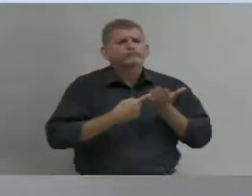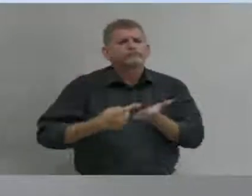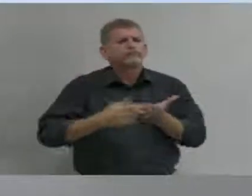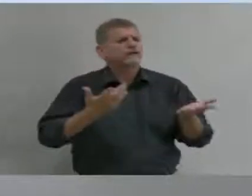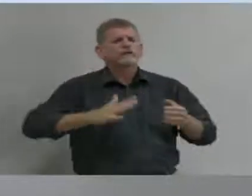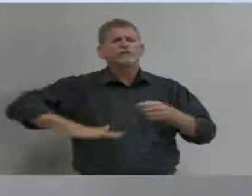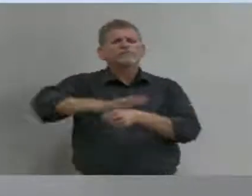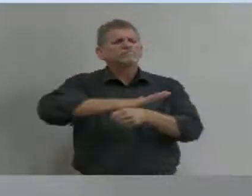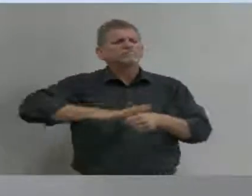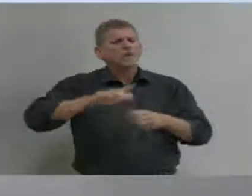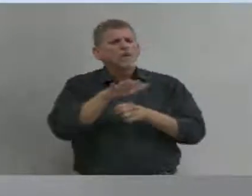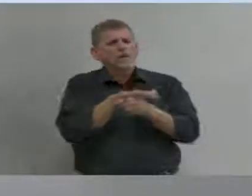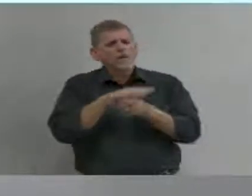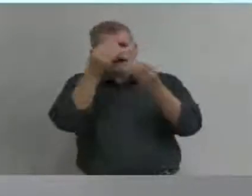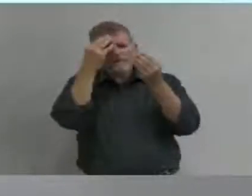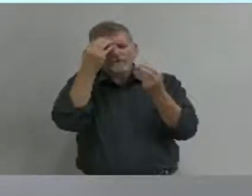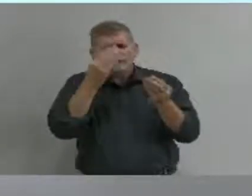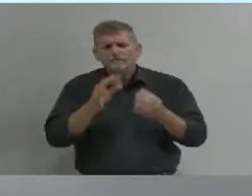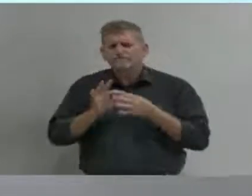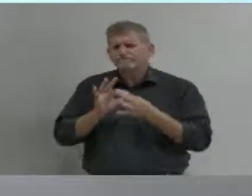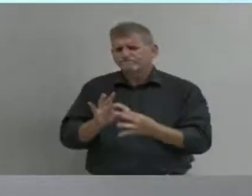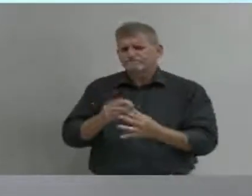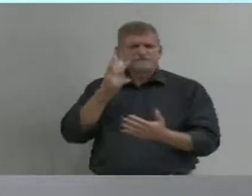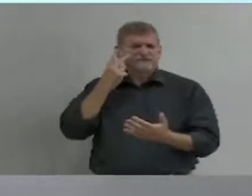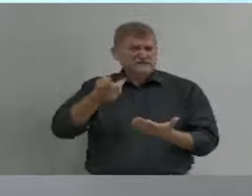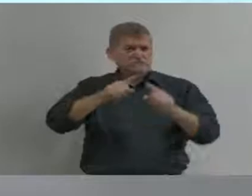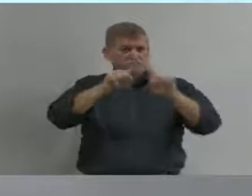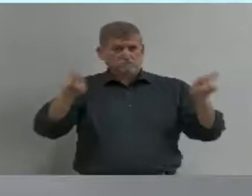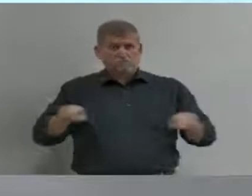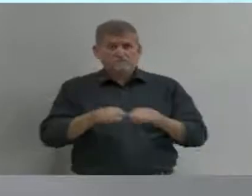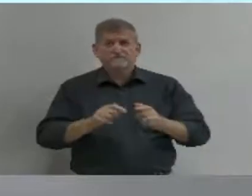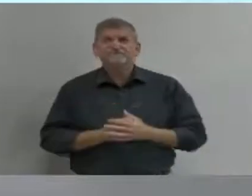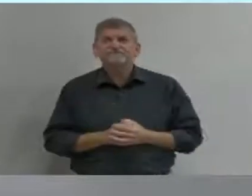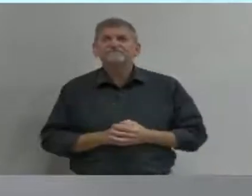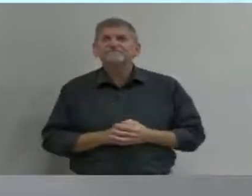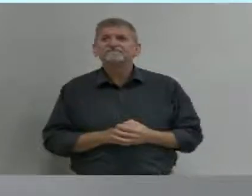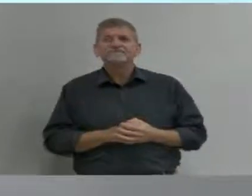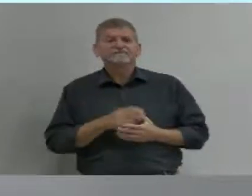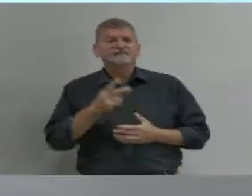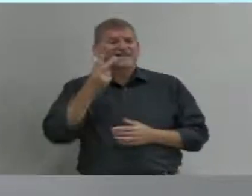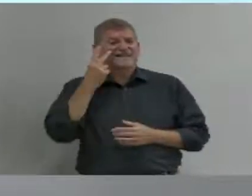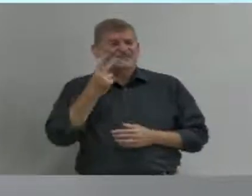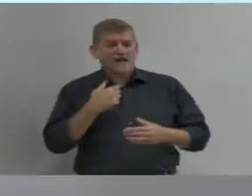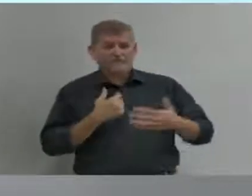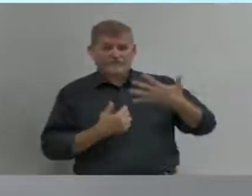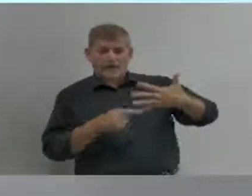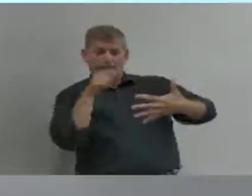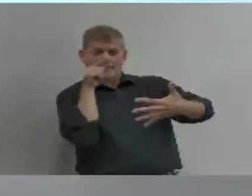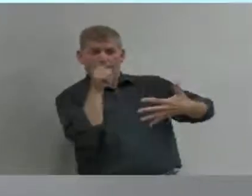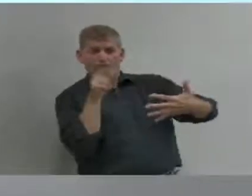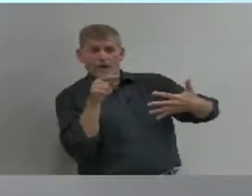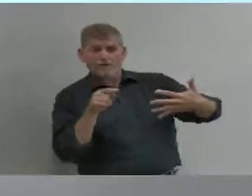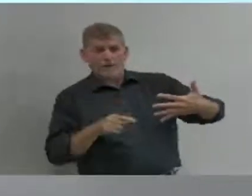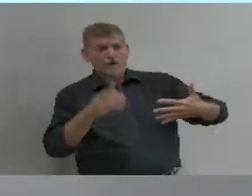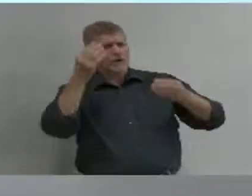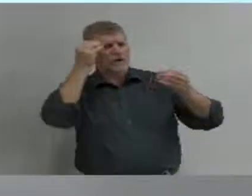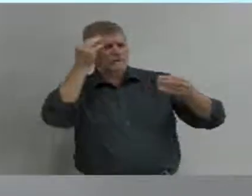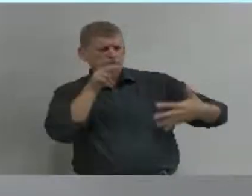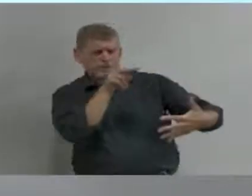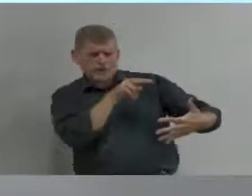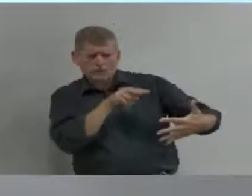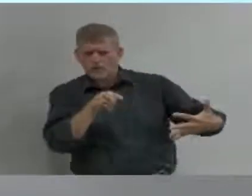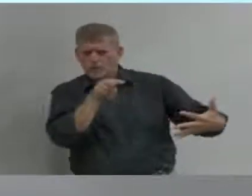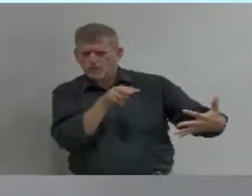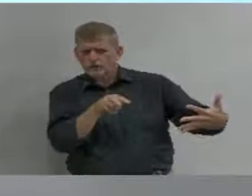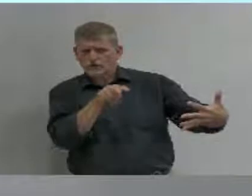the screen, you'll see the 5 data points that we have been monitoring as